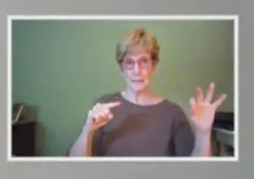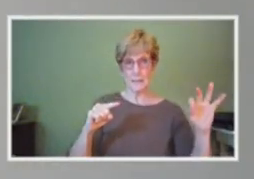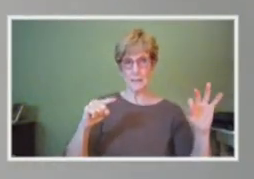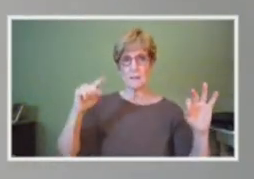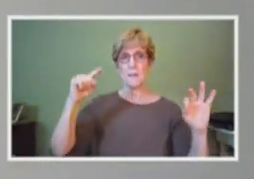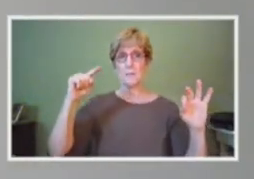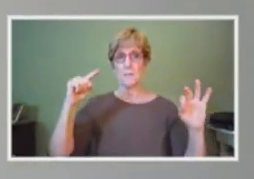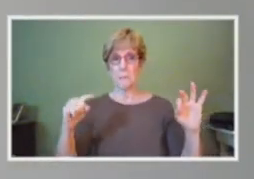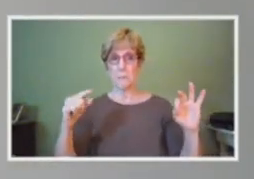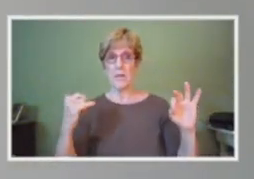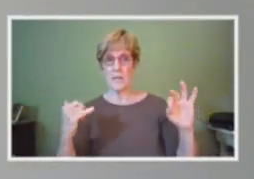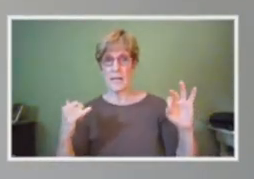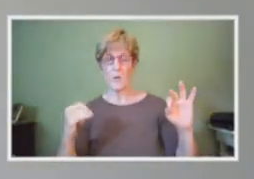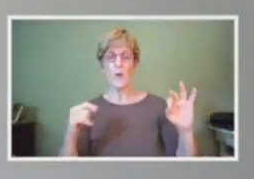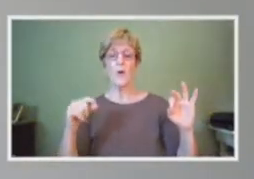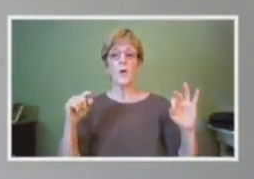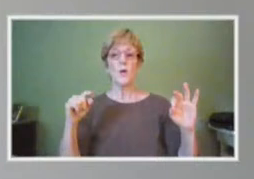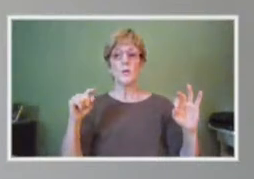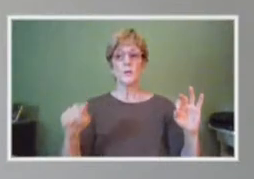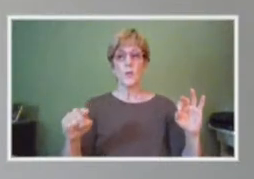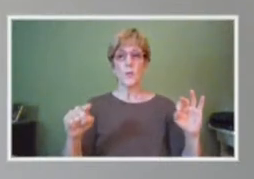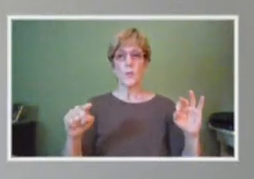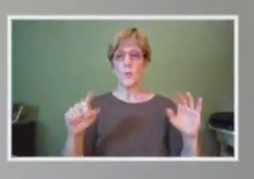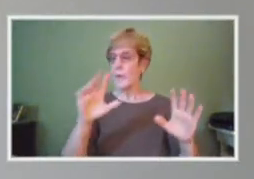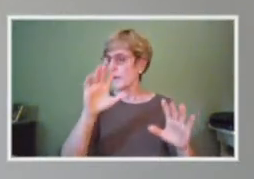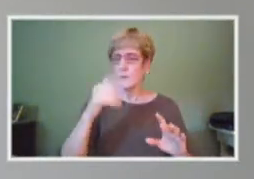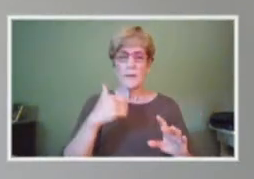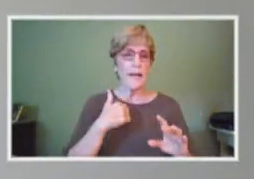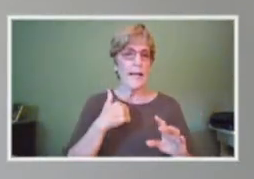those numbers, actually, I do have those